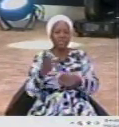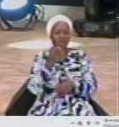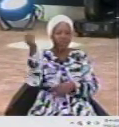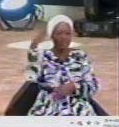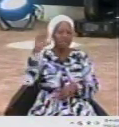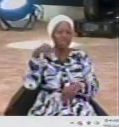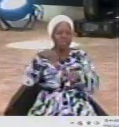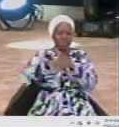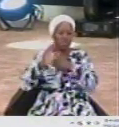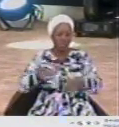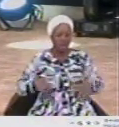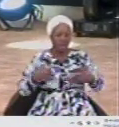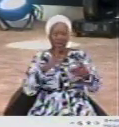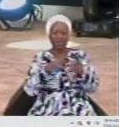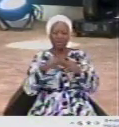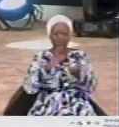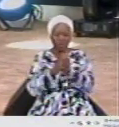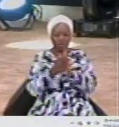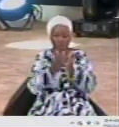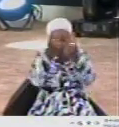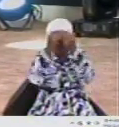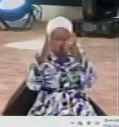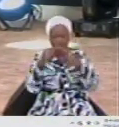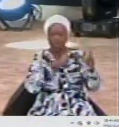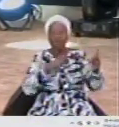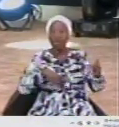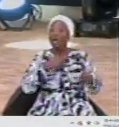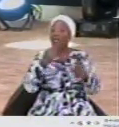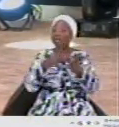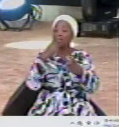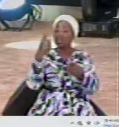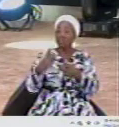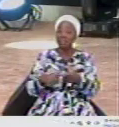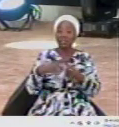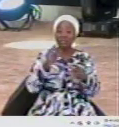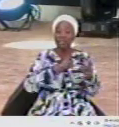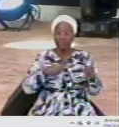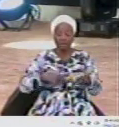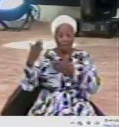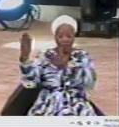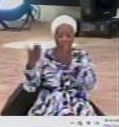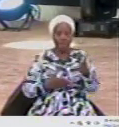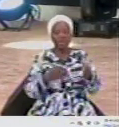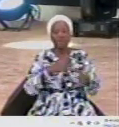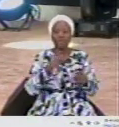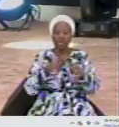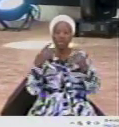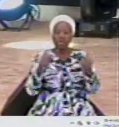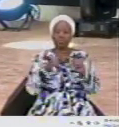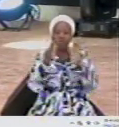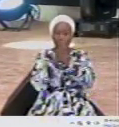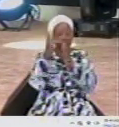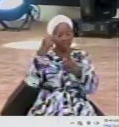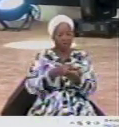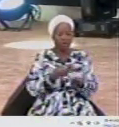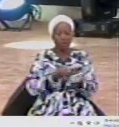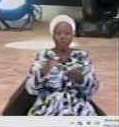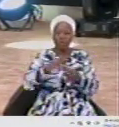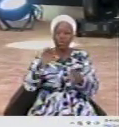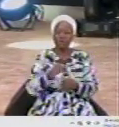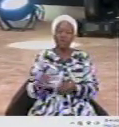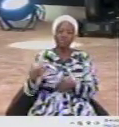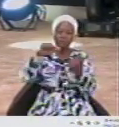your life, and you become obedient to the Lord. And then you're not praying for the Holy Ghost baptism, you're saved, you